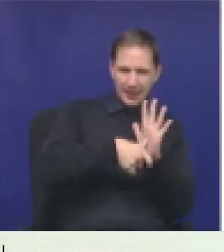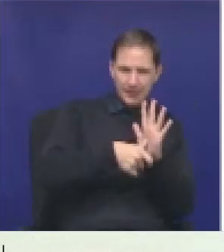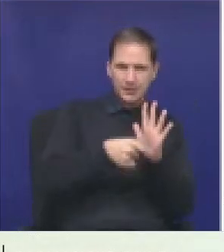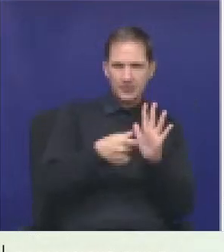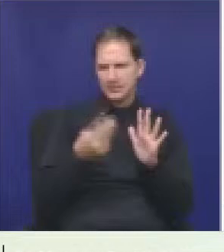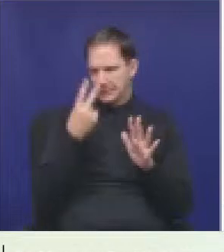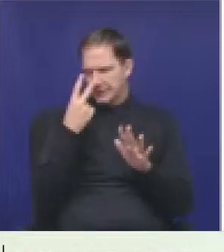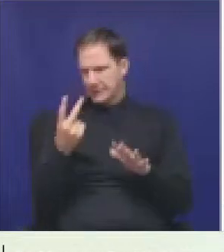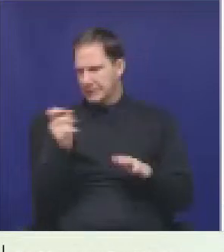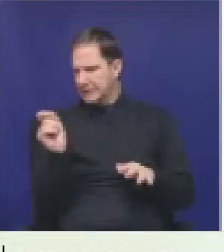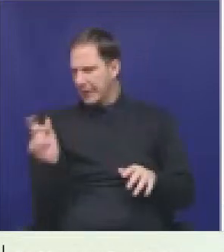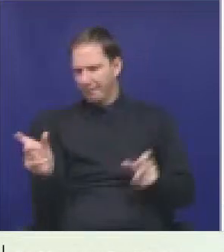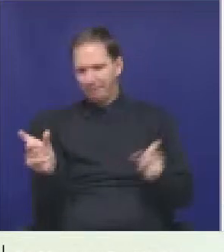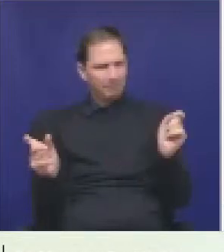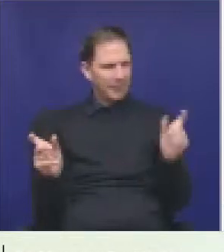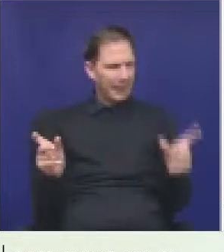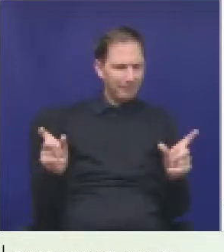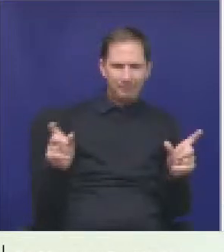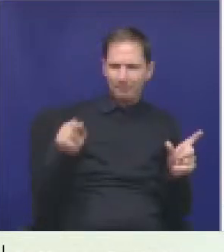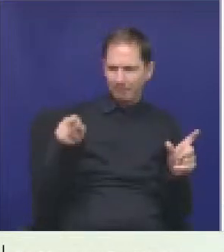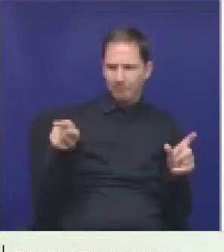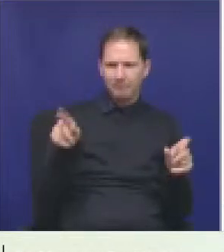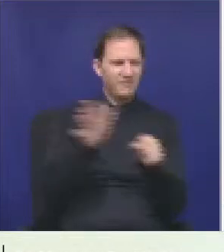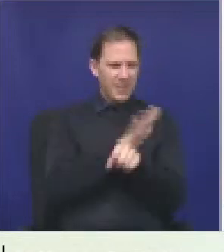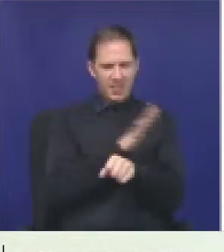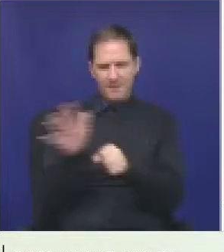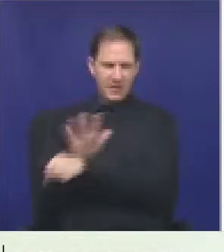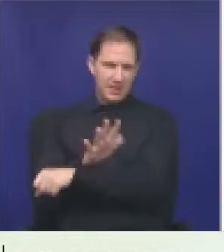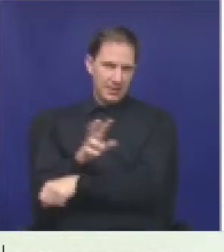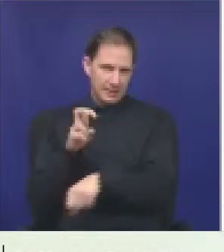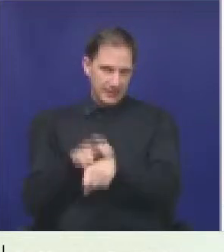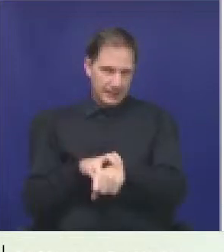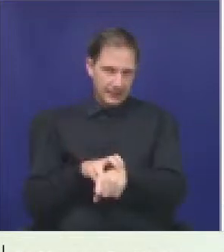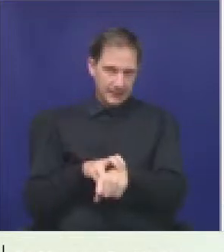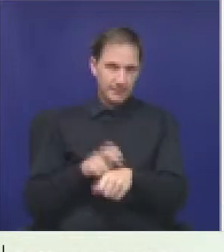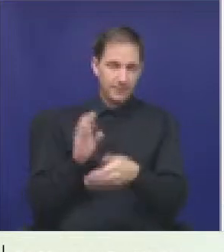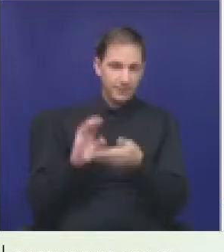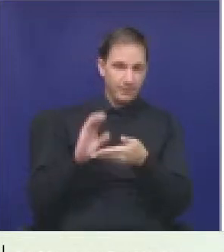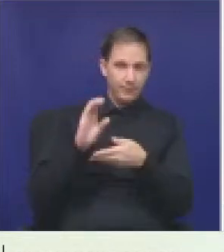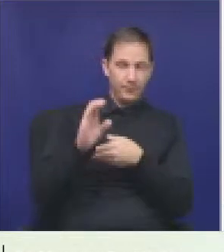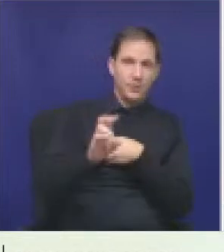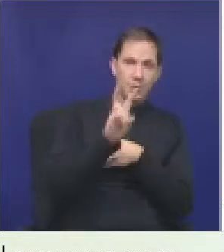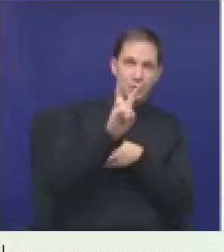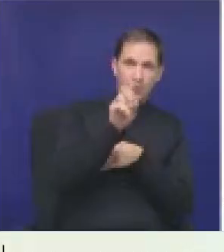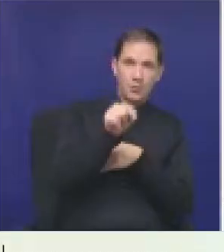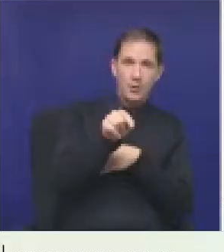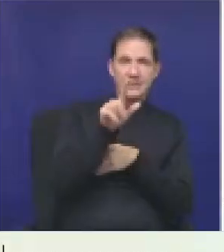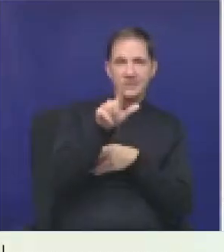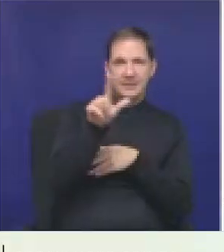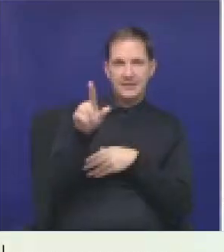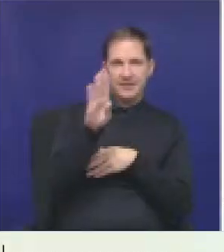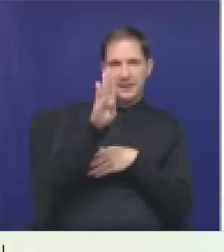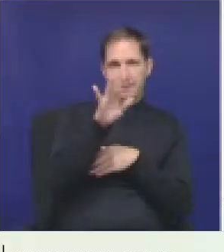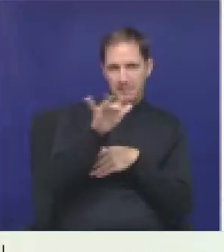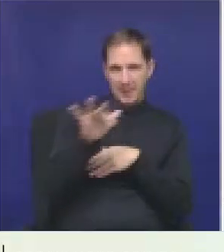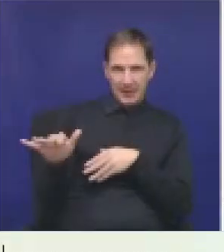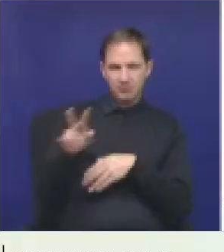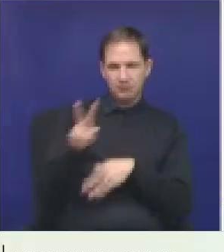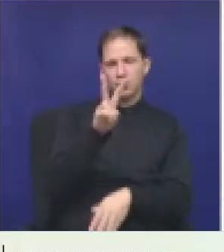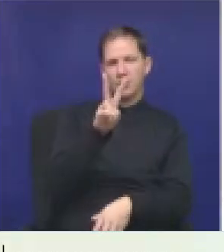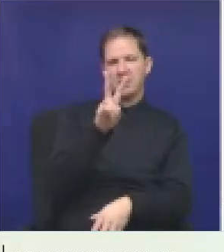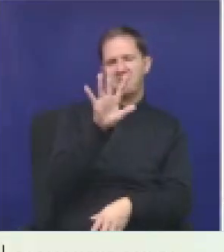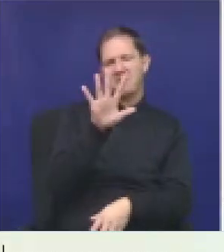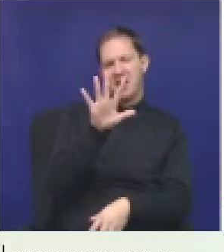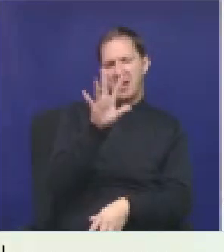of household level data. The department has been allocated 2.77 billion for the